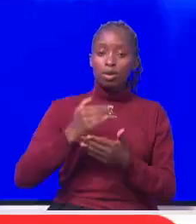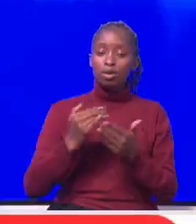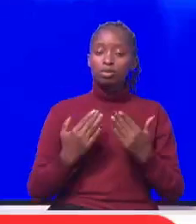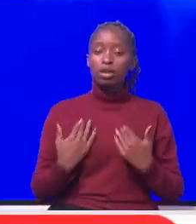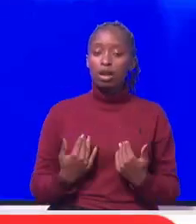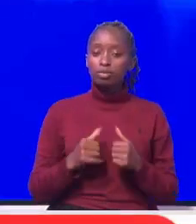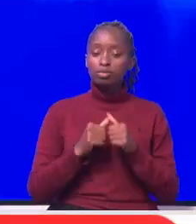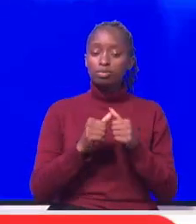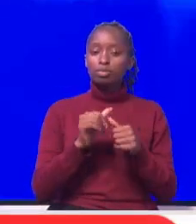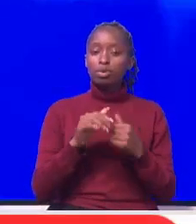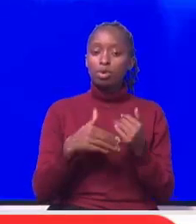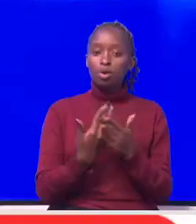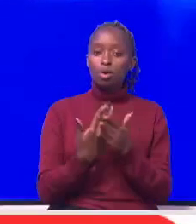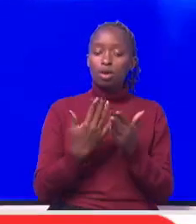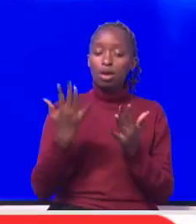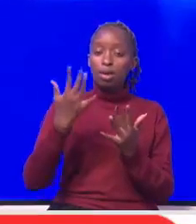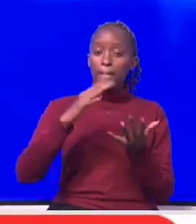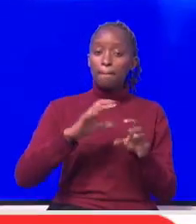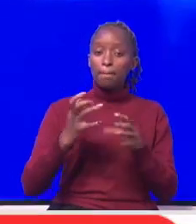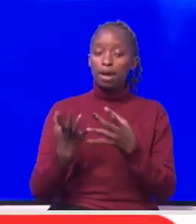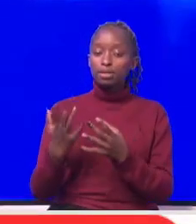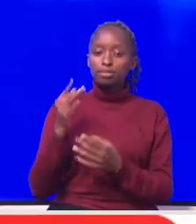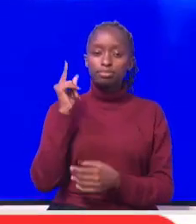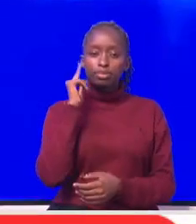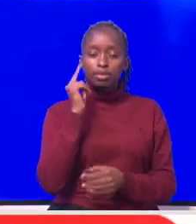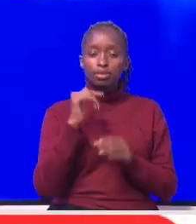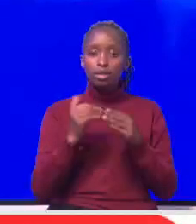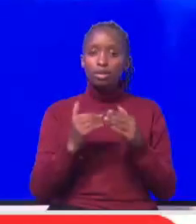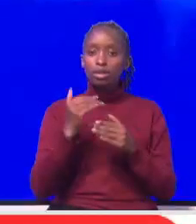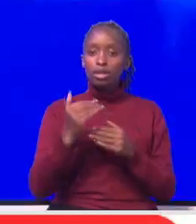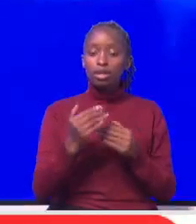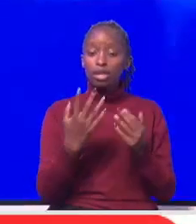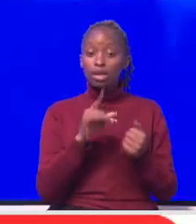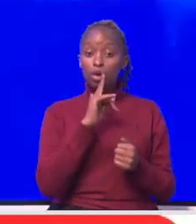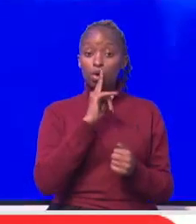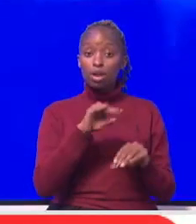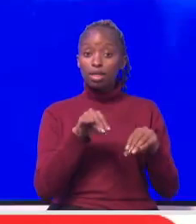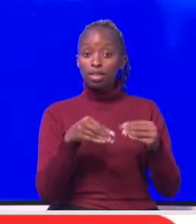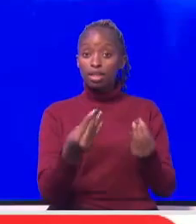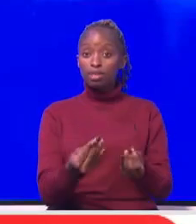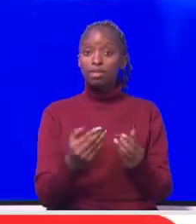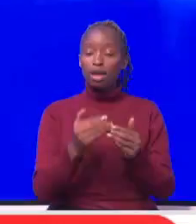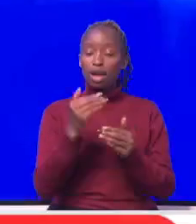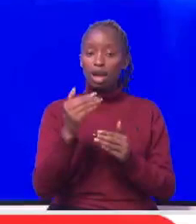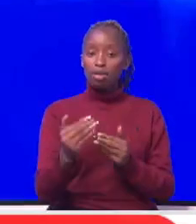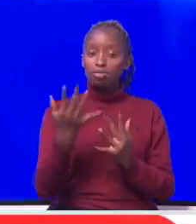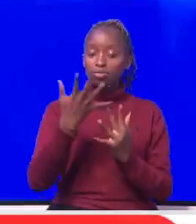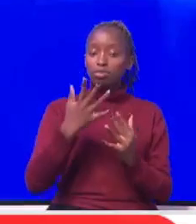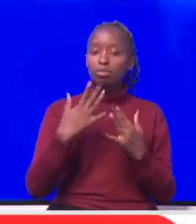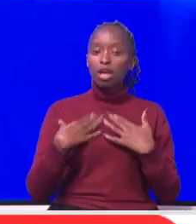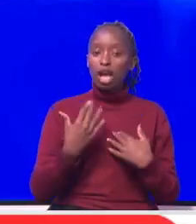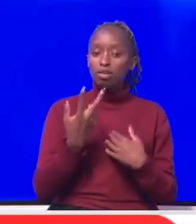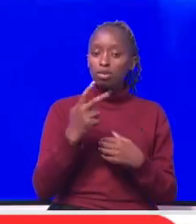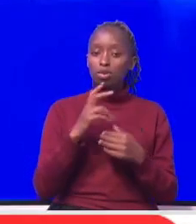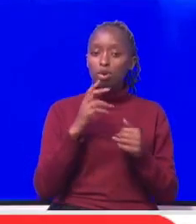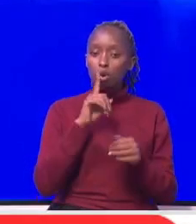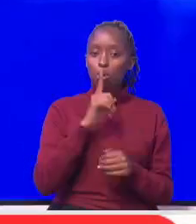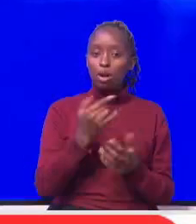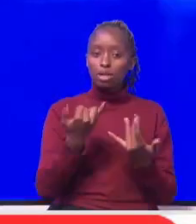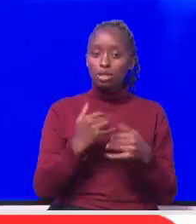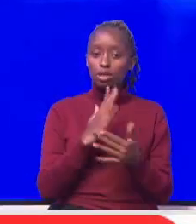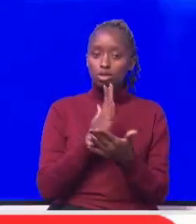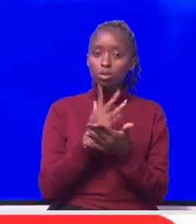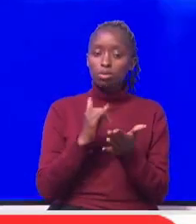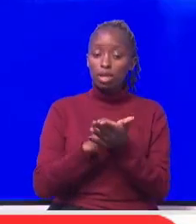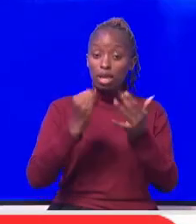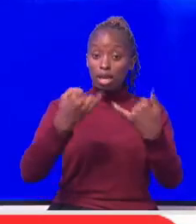hearing next month. Lady Justice Dora Chepkony granted the orders after petitioner Michael Mushemi sought conservatory orders to stop the implementation